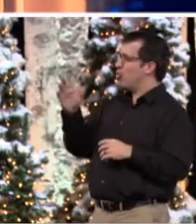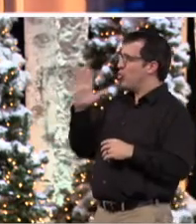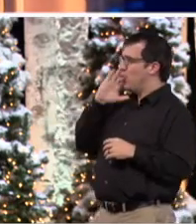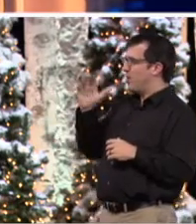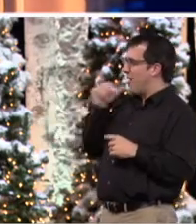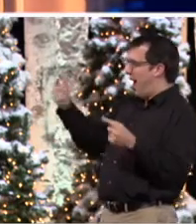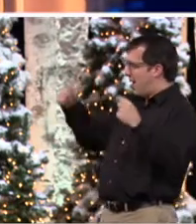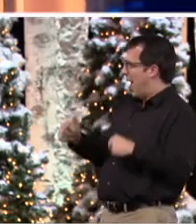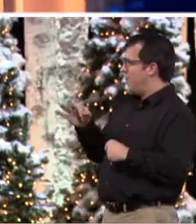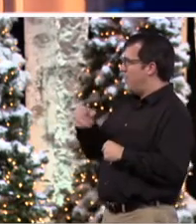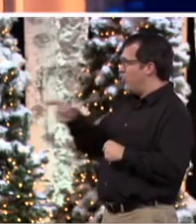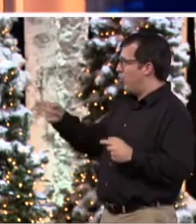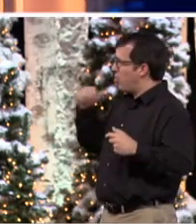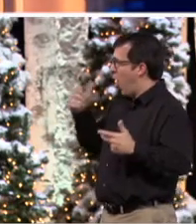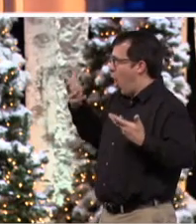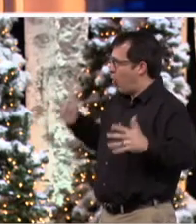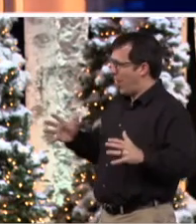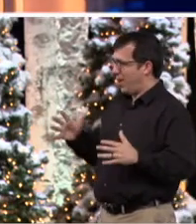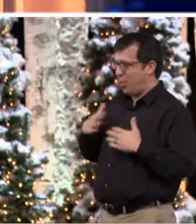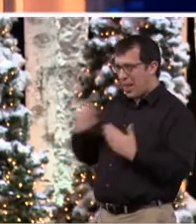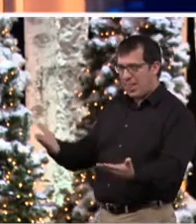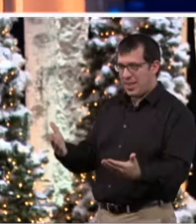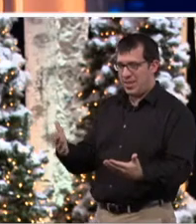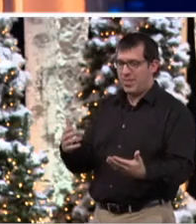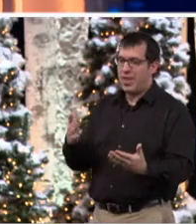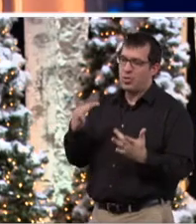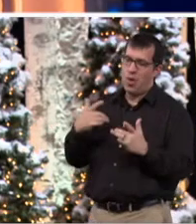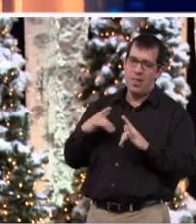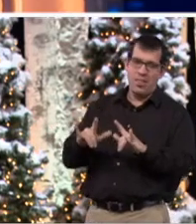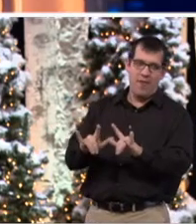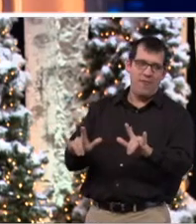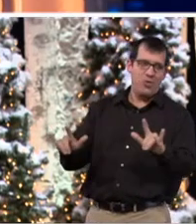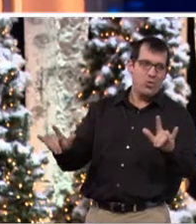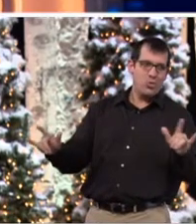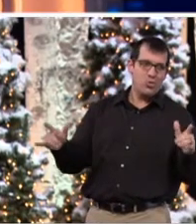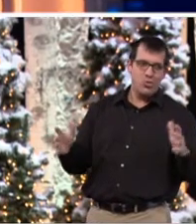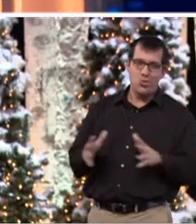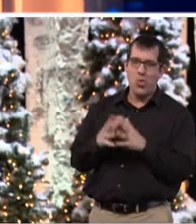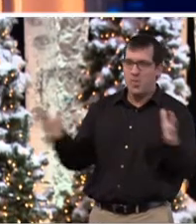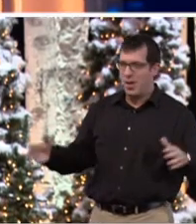bought into this. That's why I love you so much.